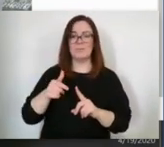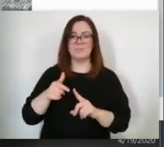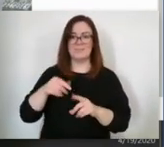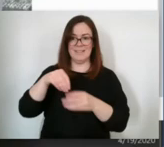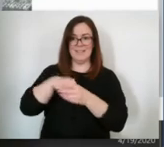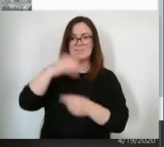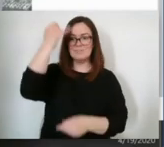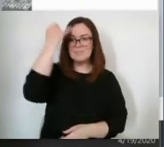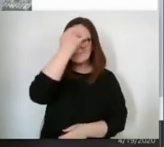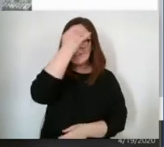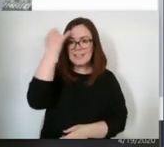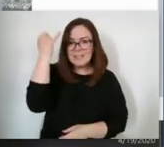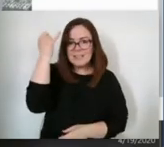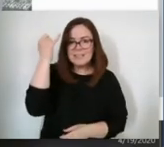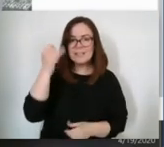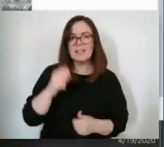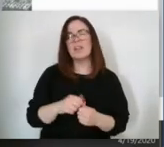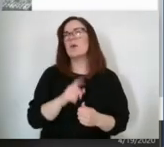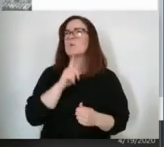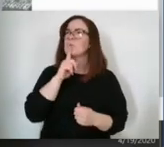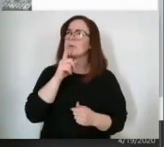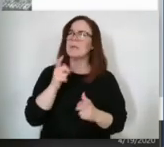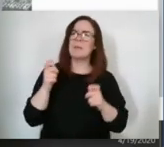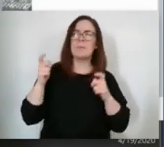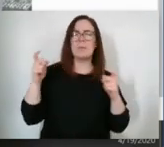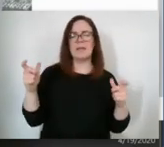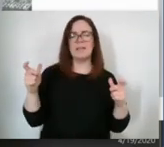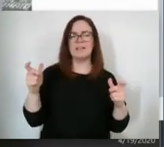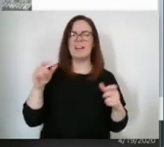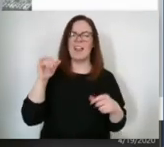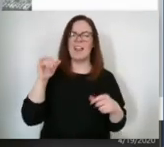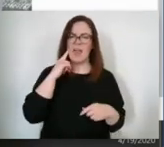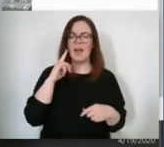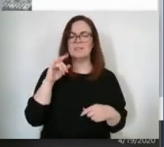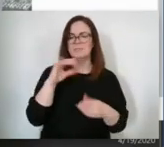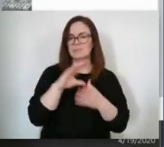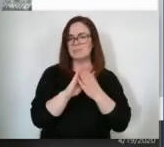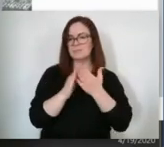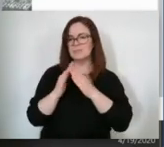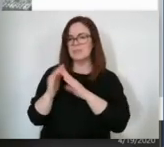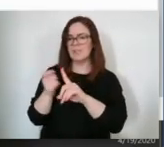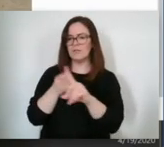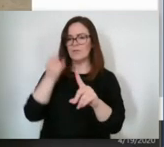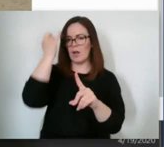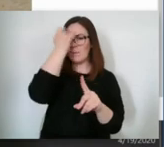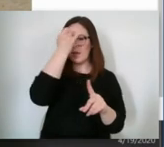6 stories high. This must be in Italy, where he's from.